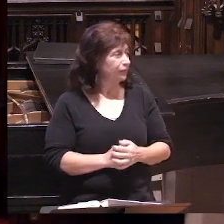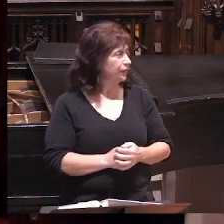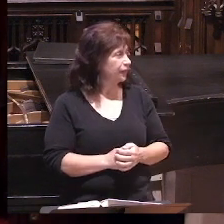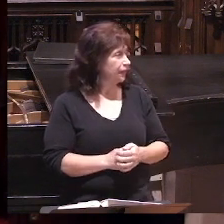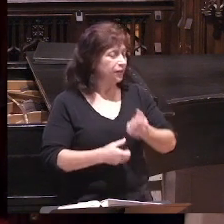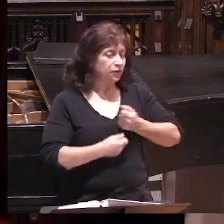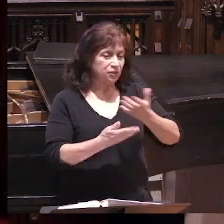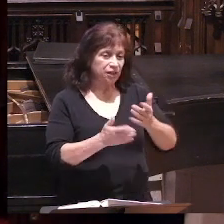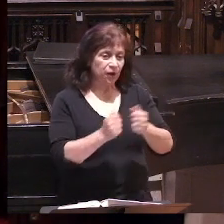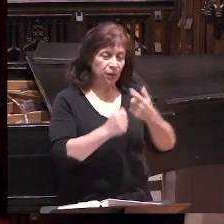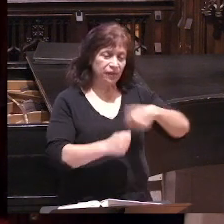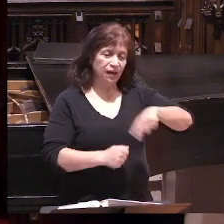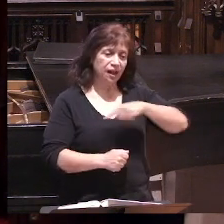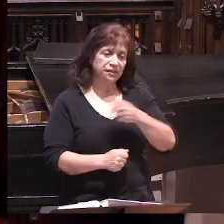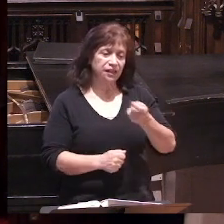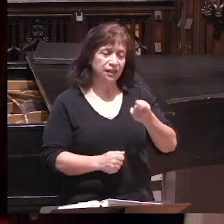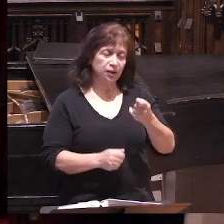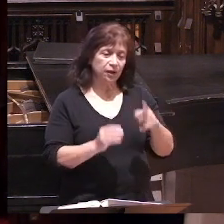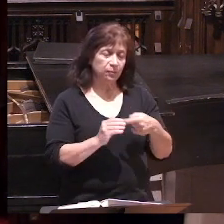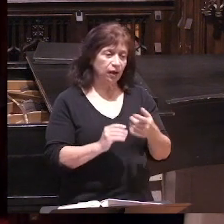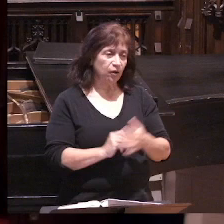to share with us a little bit